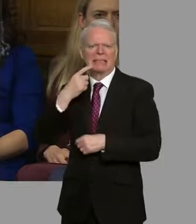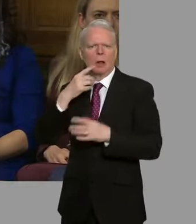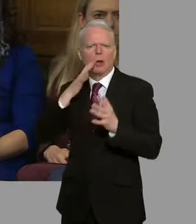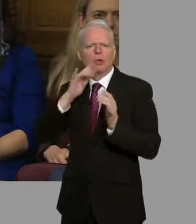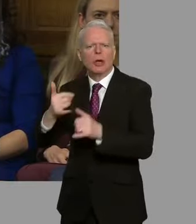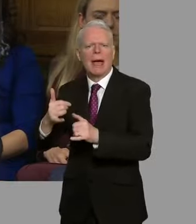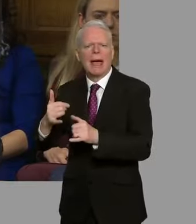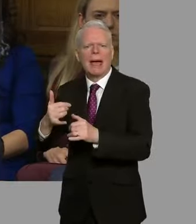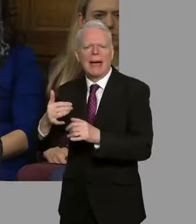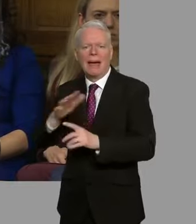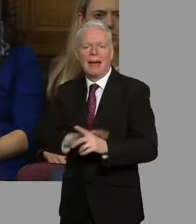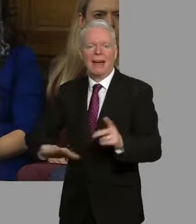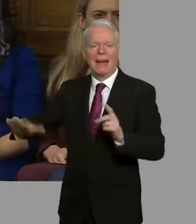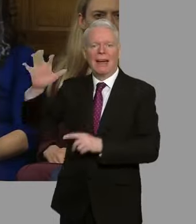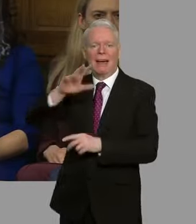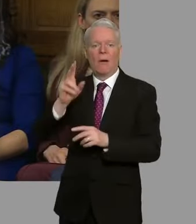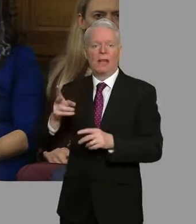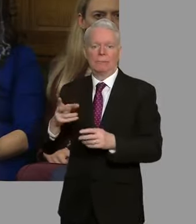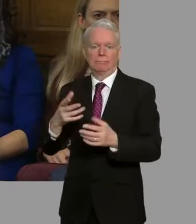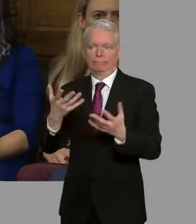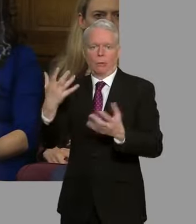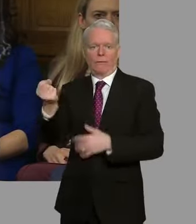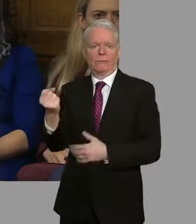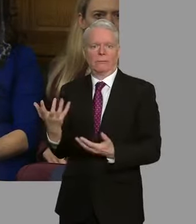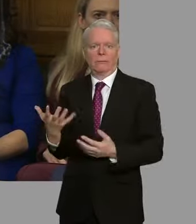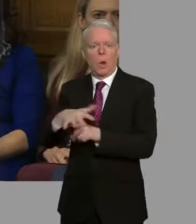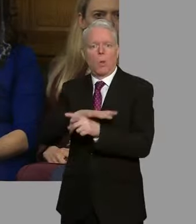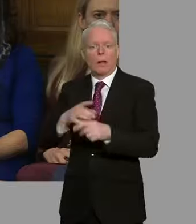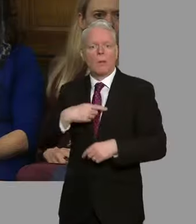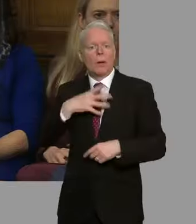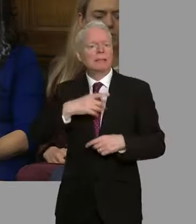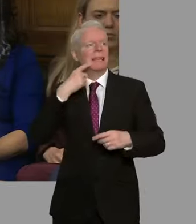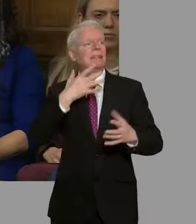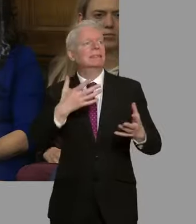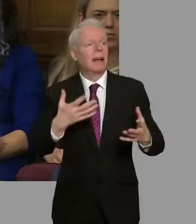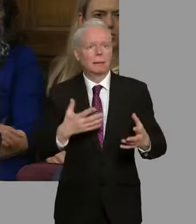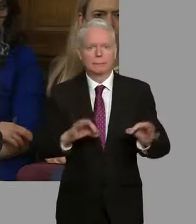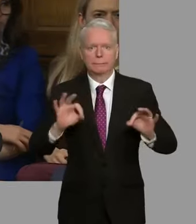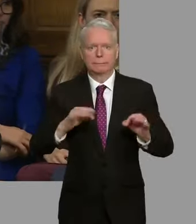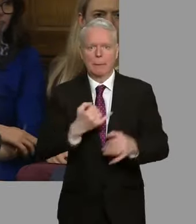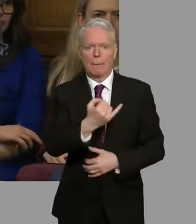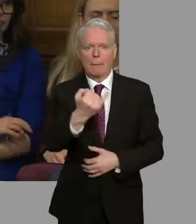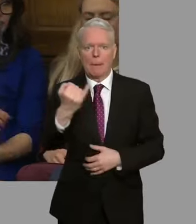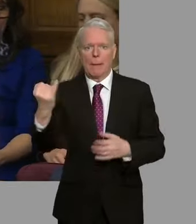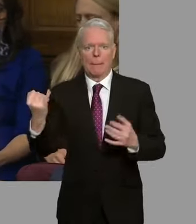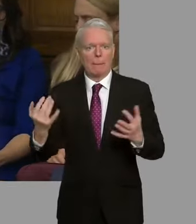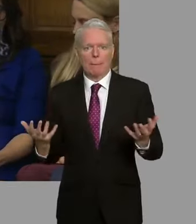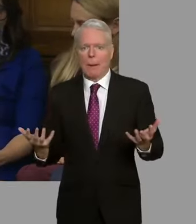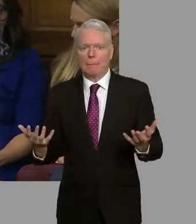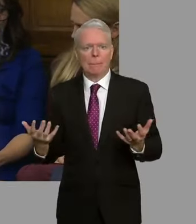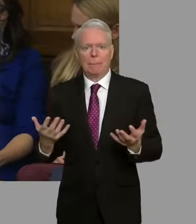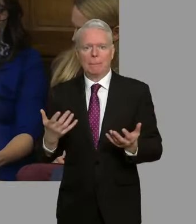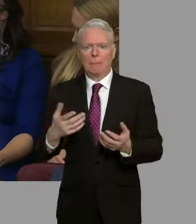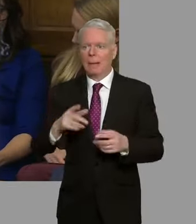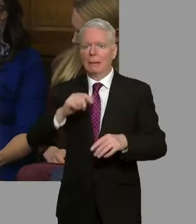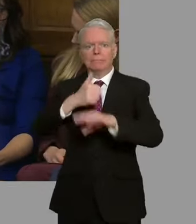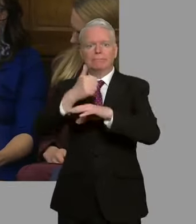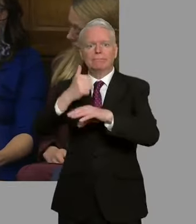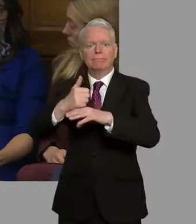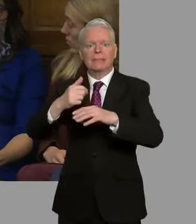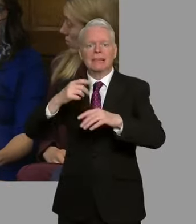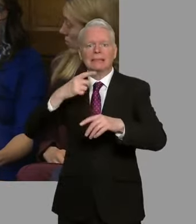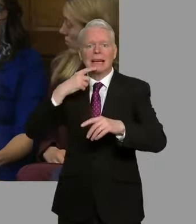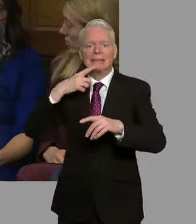unable to secure a dental practice. What steps will the Prime Minister take to work with devolved governments to